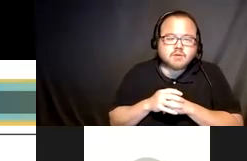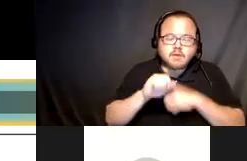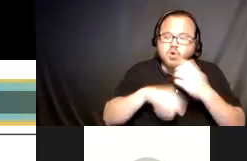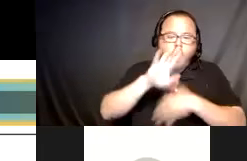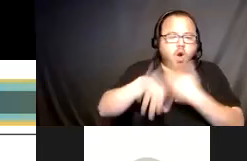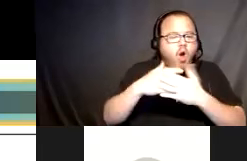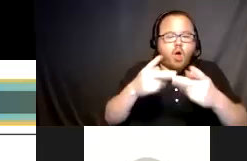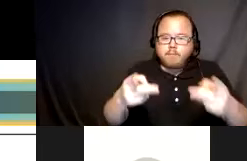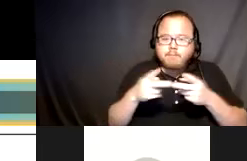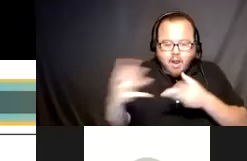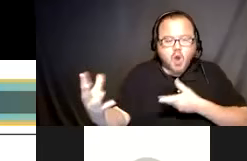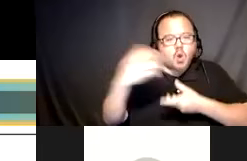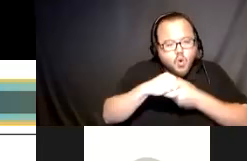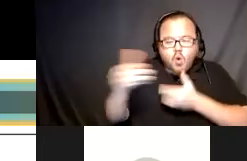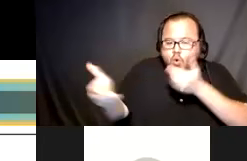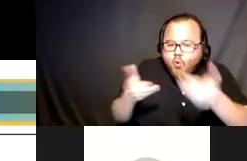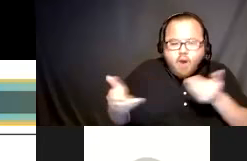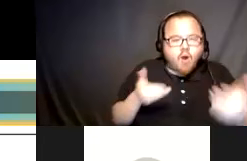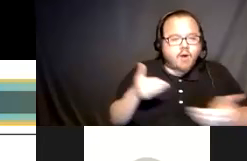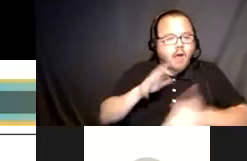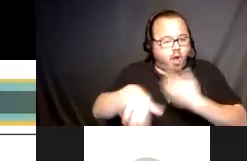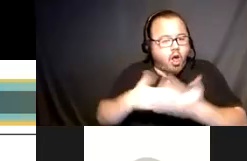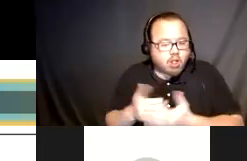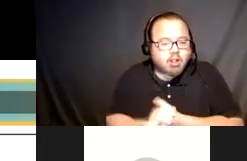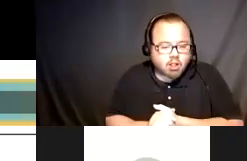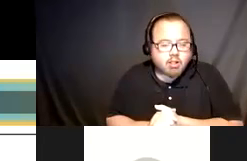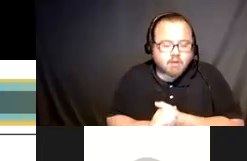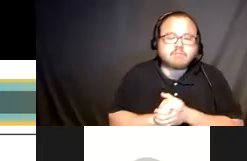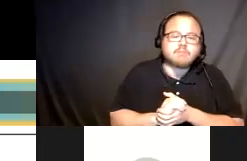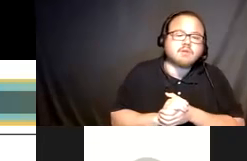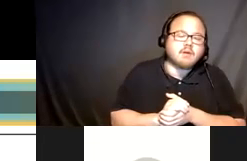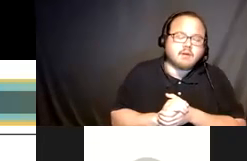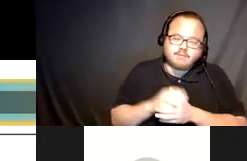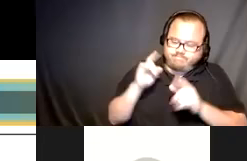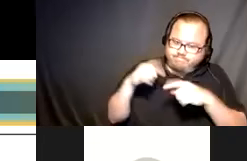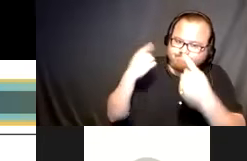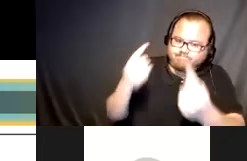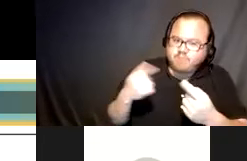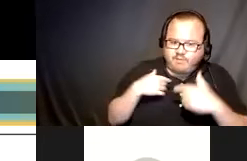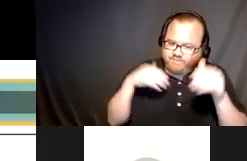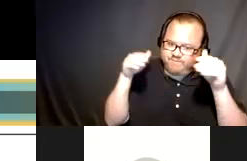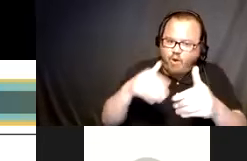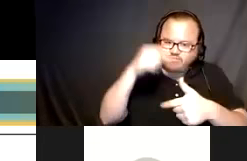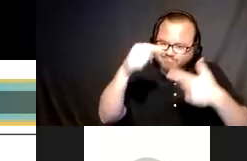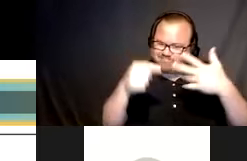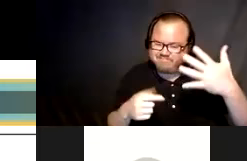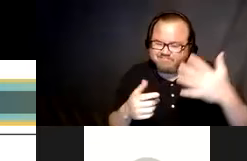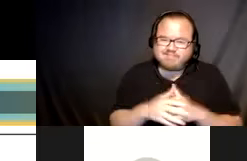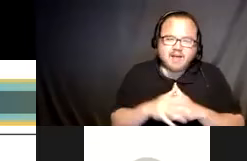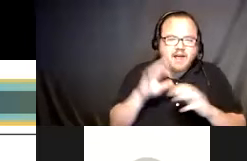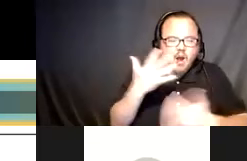spaces are inclusive and welcoming. And so those things have been a focus. Along with our